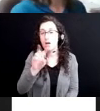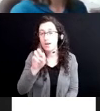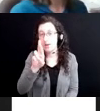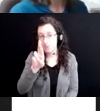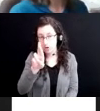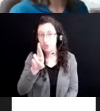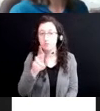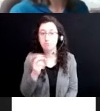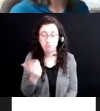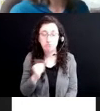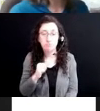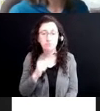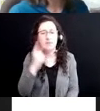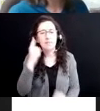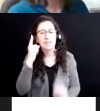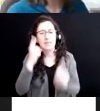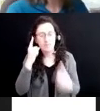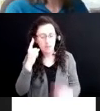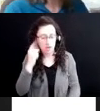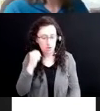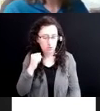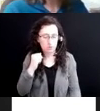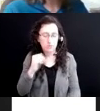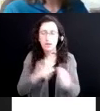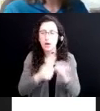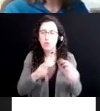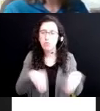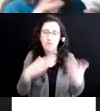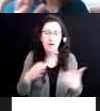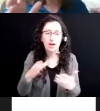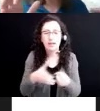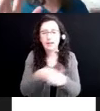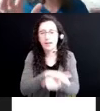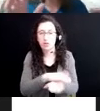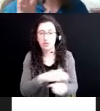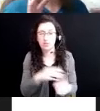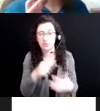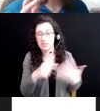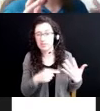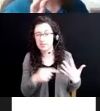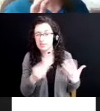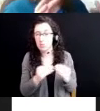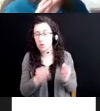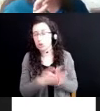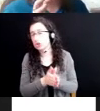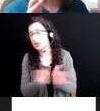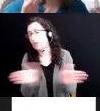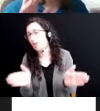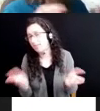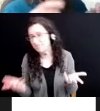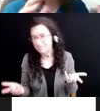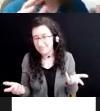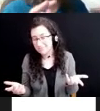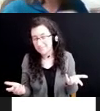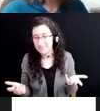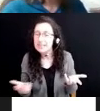cover, when thinking about how to provide cover, again, these are kind of general concepts, and it does help to think about the